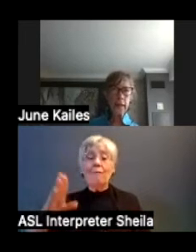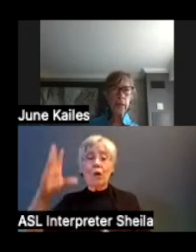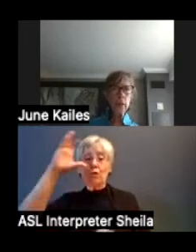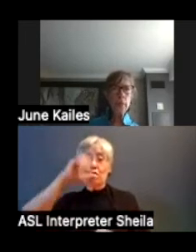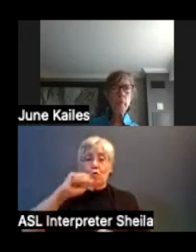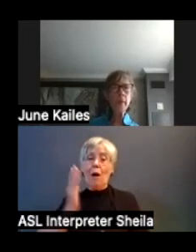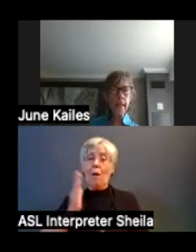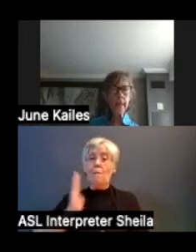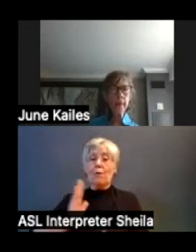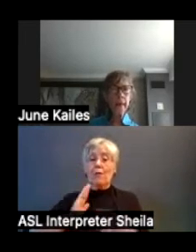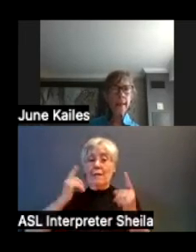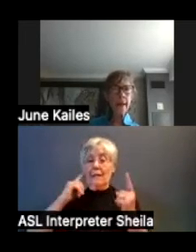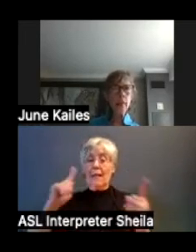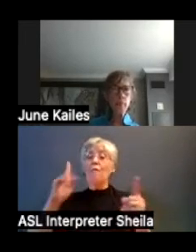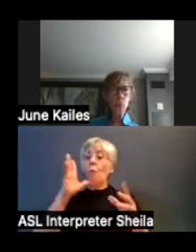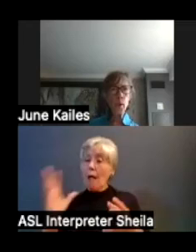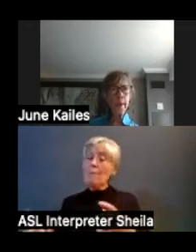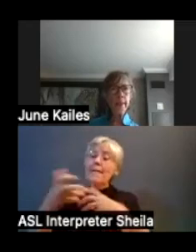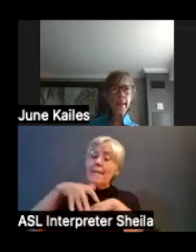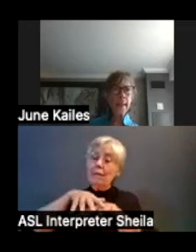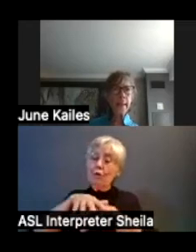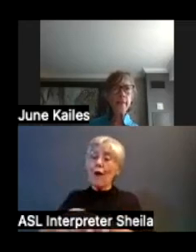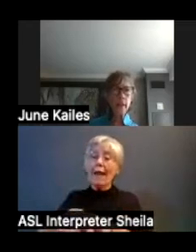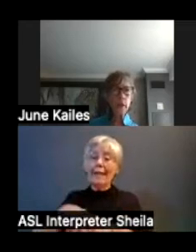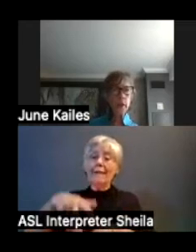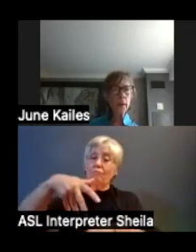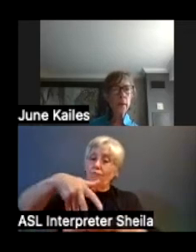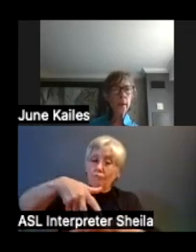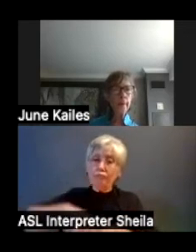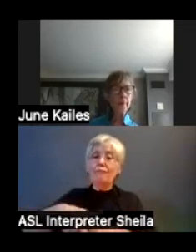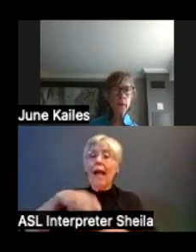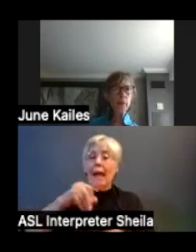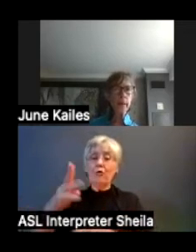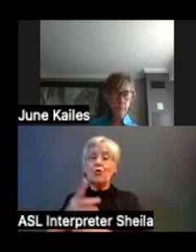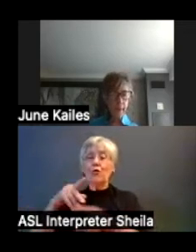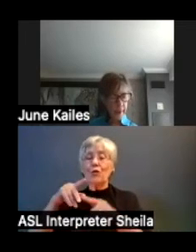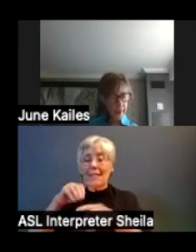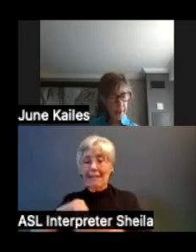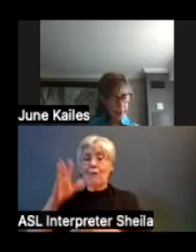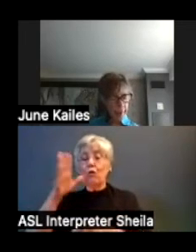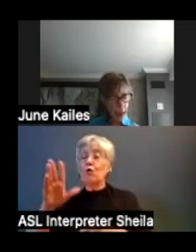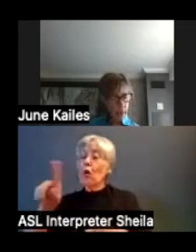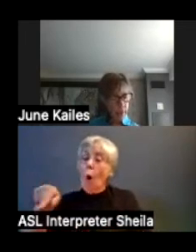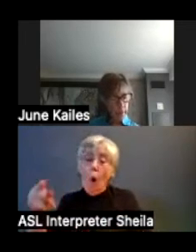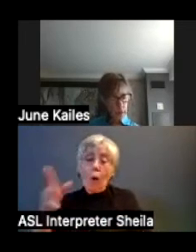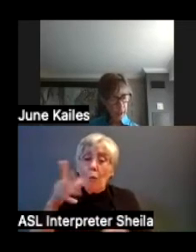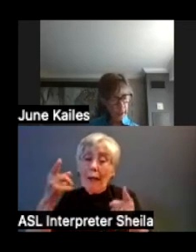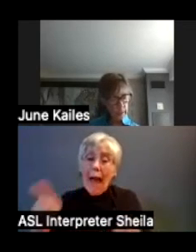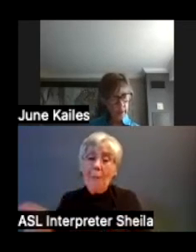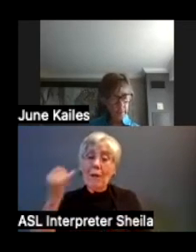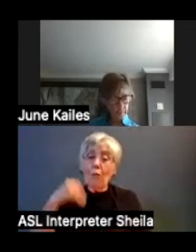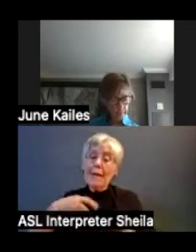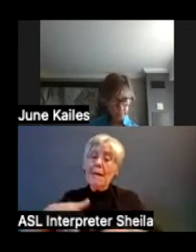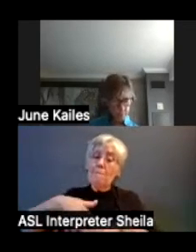success will be integrated and deployed in the future unless we embed concrete